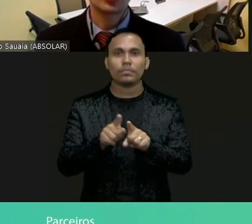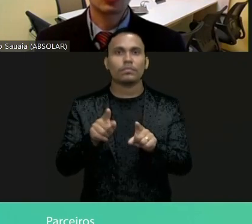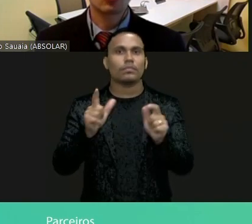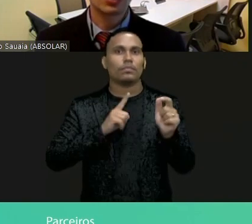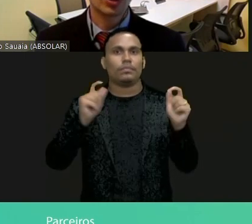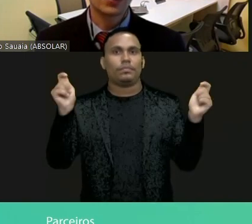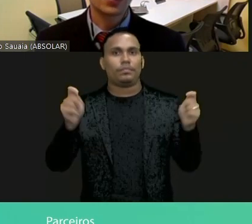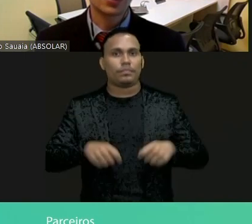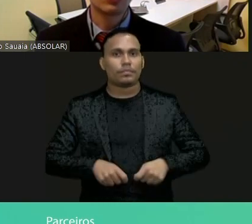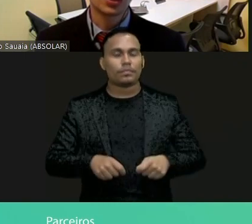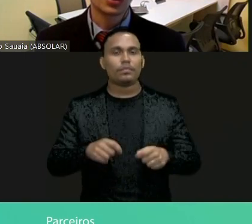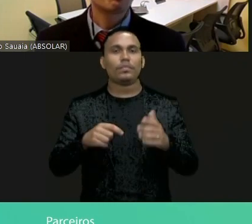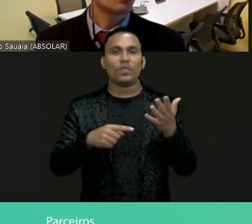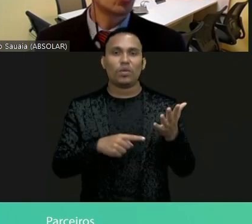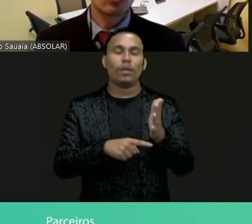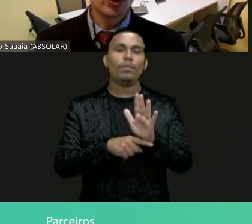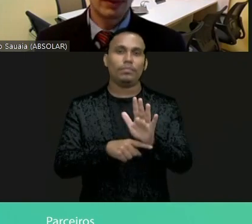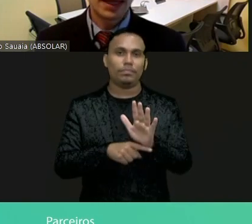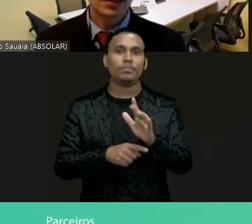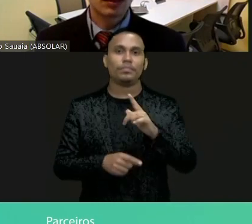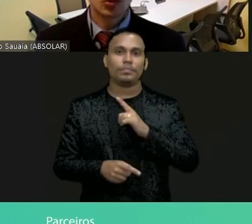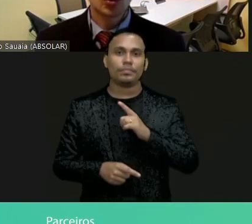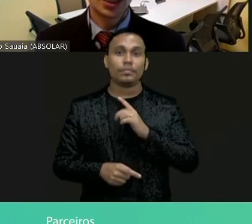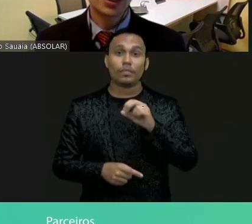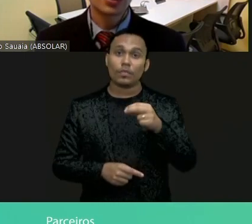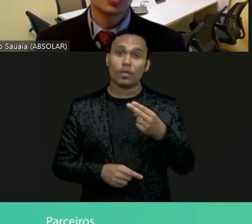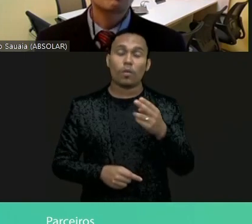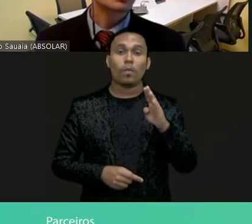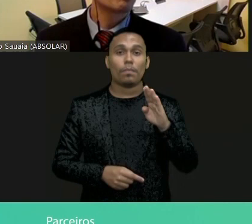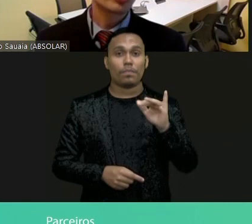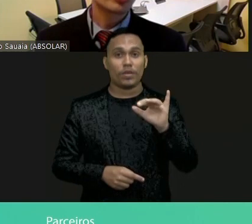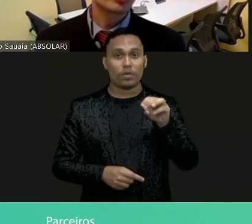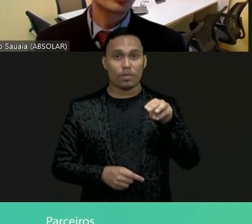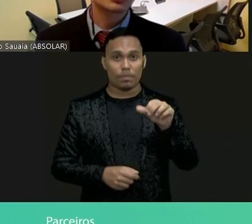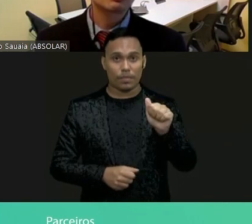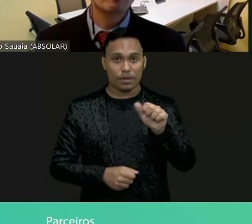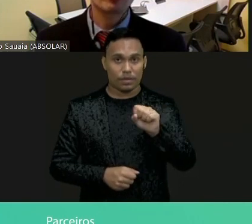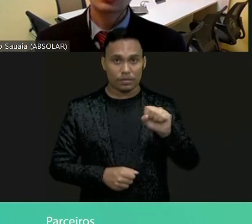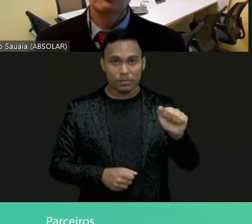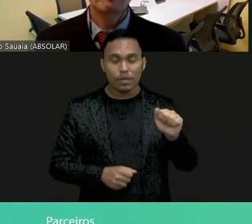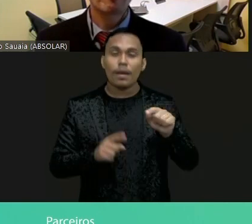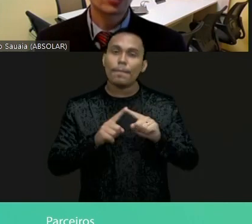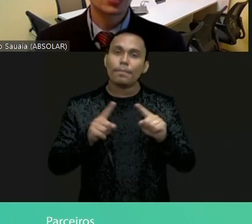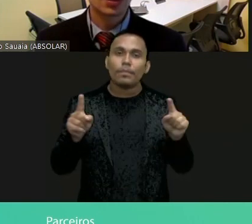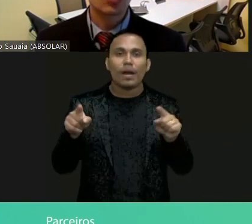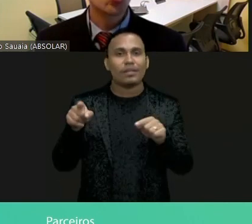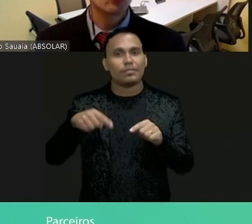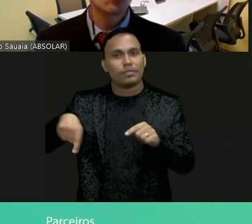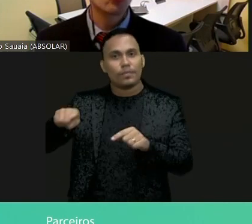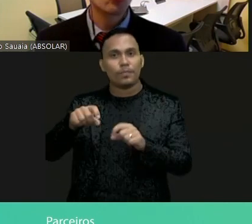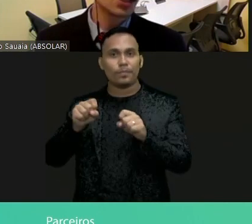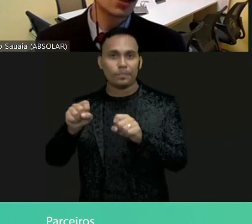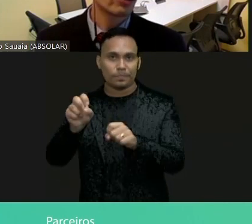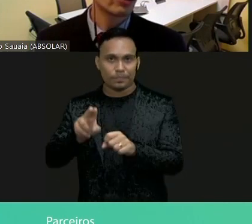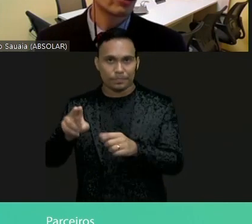And there's a huge potential for collaboration or biomass, but can also